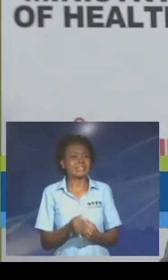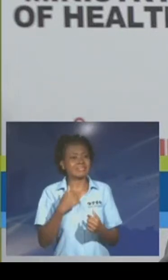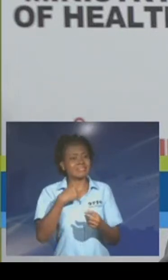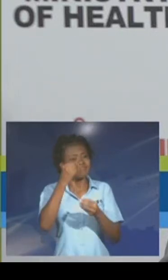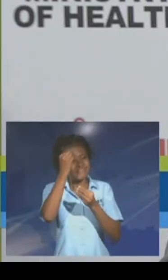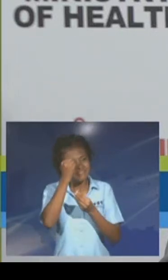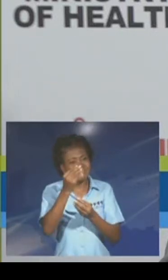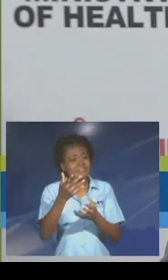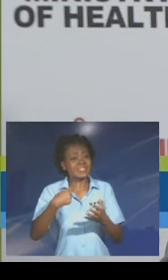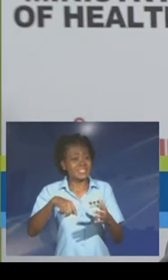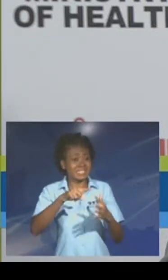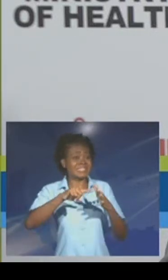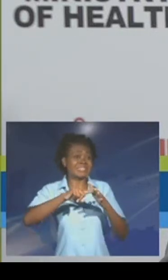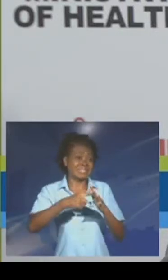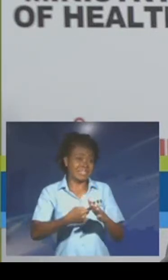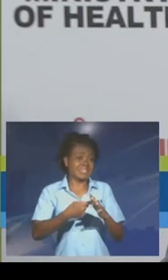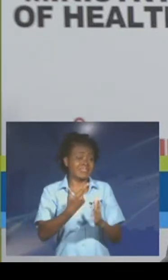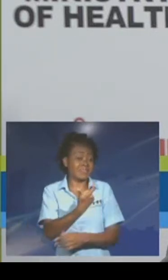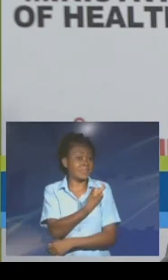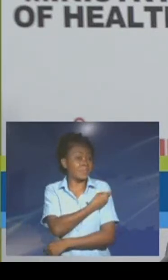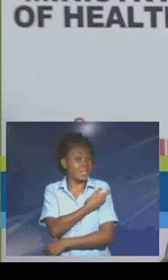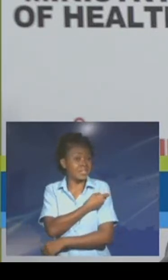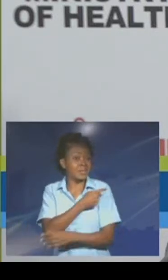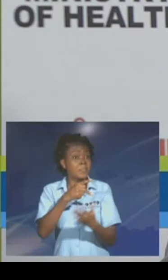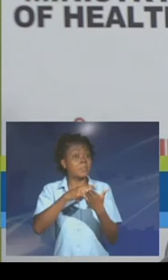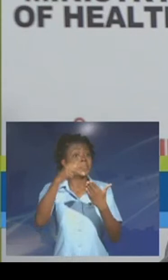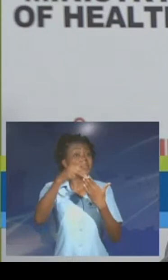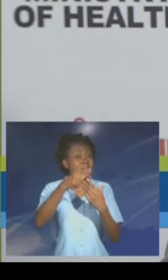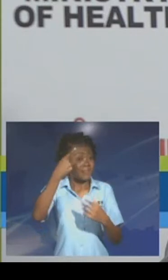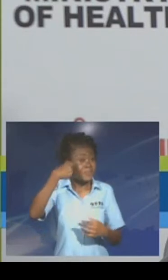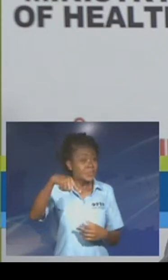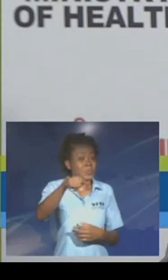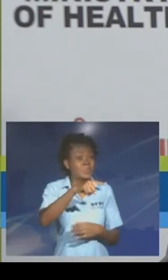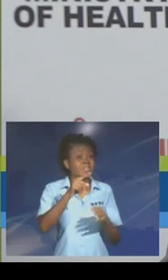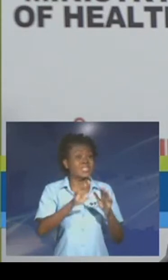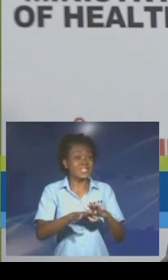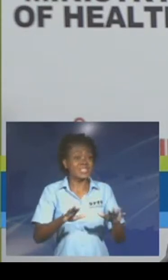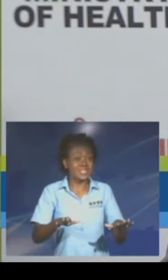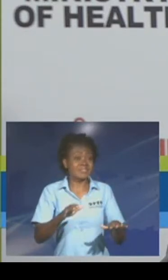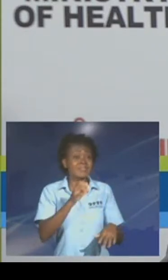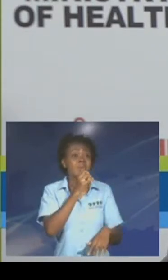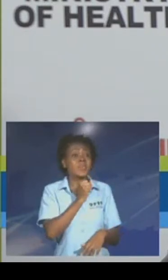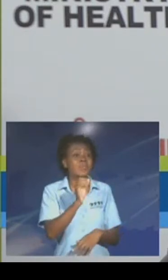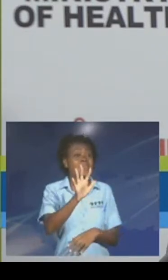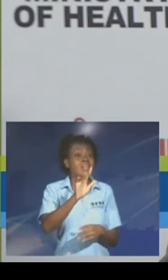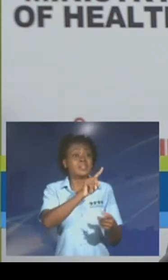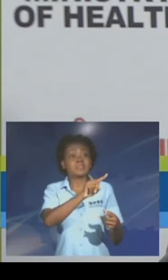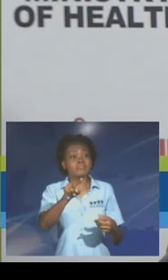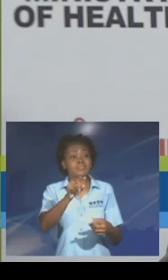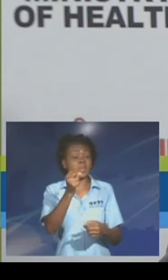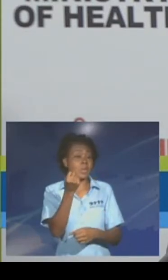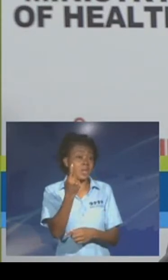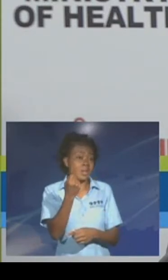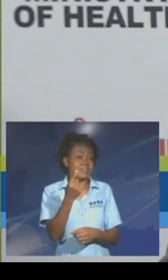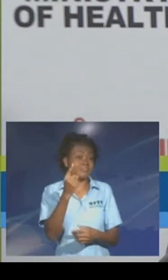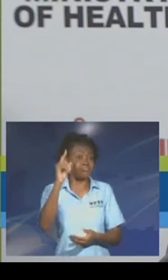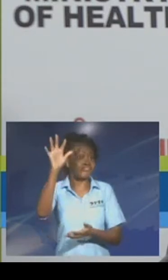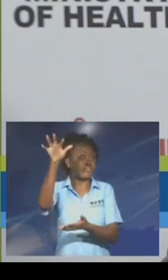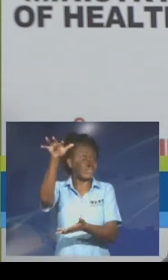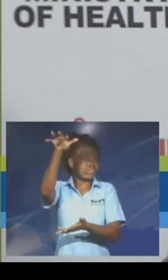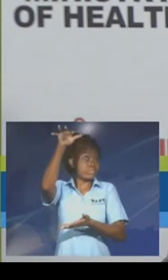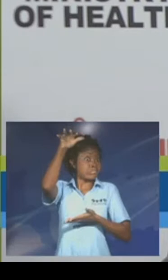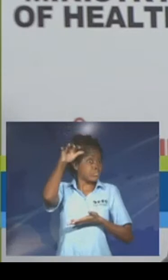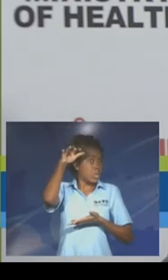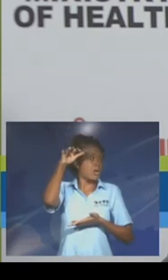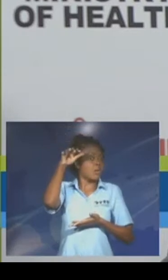to 11 vaccination program on 25th of May. We brought in 40,000, just